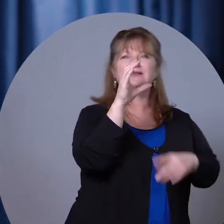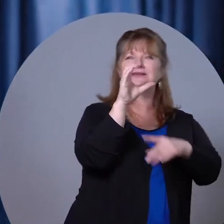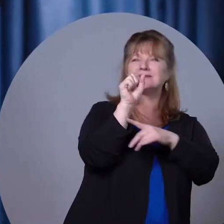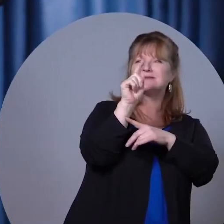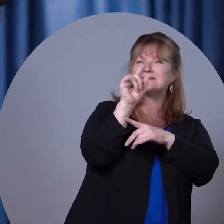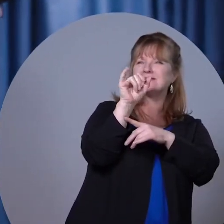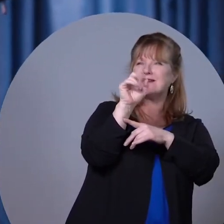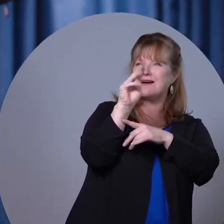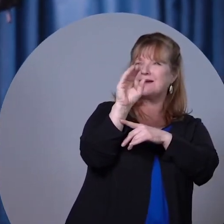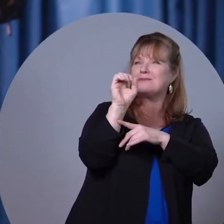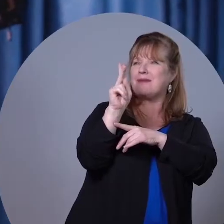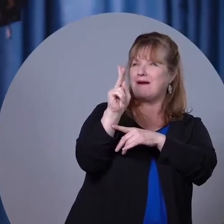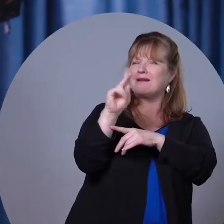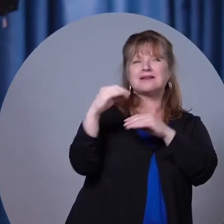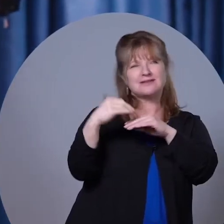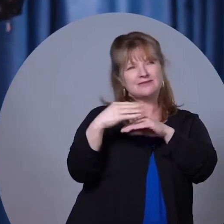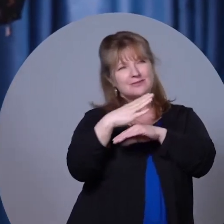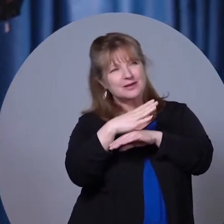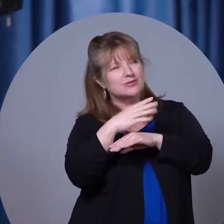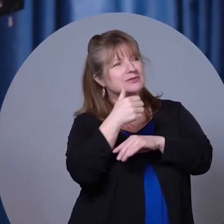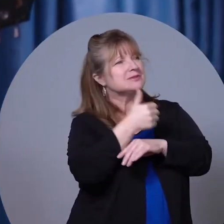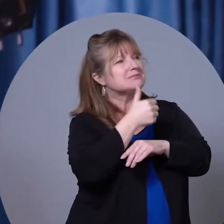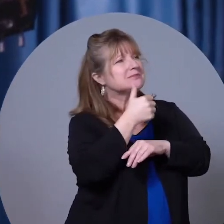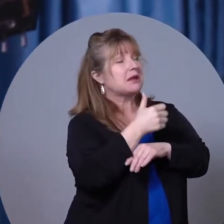his Mama Rita.